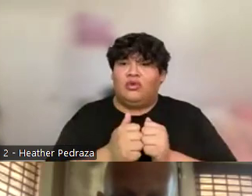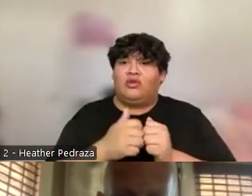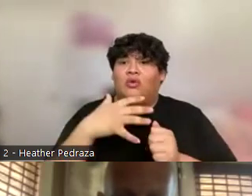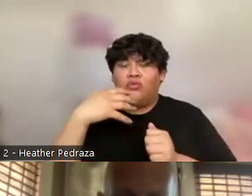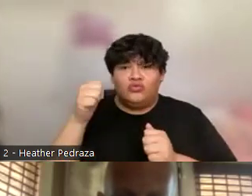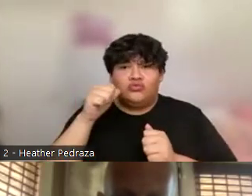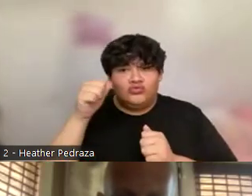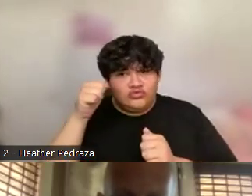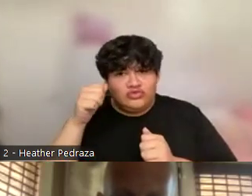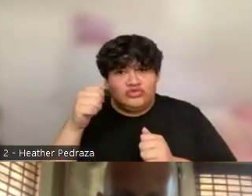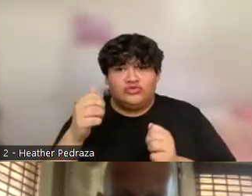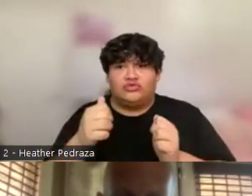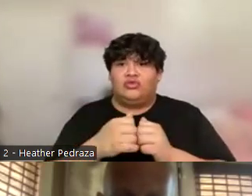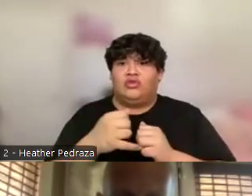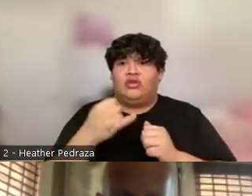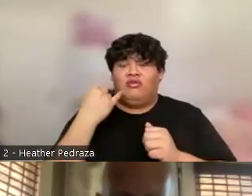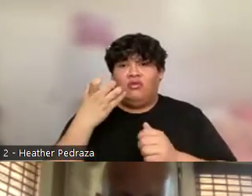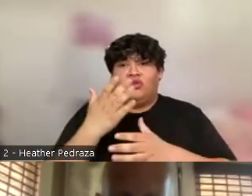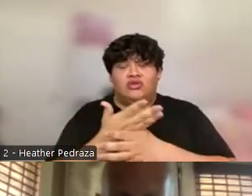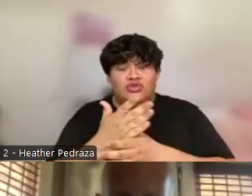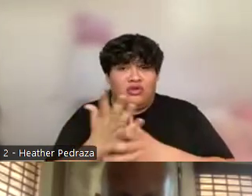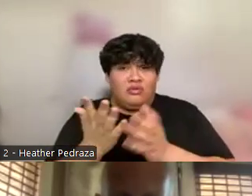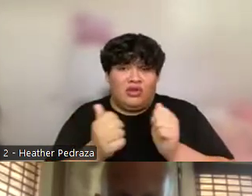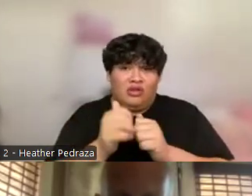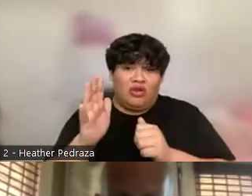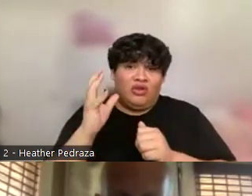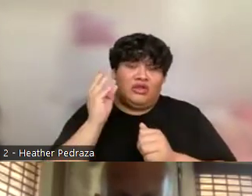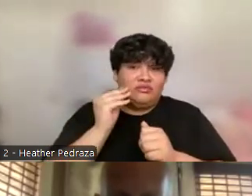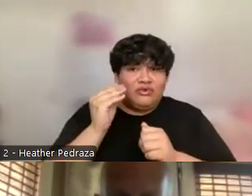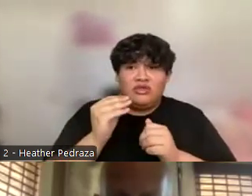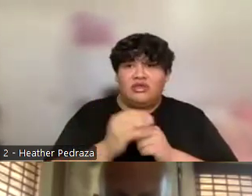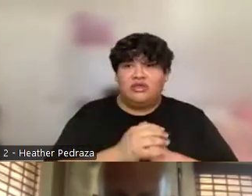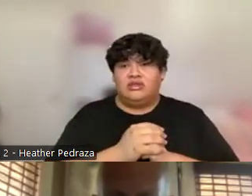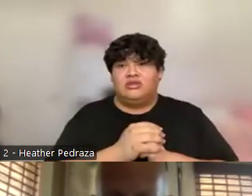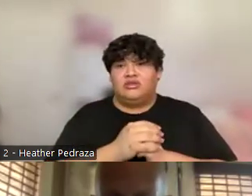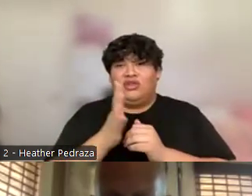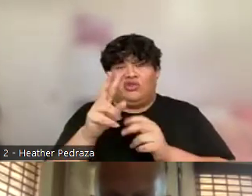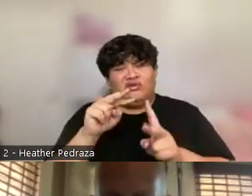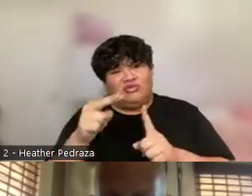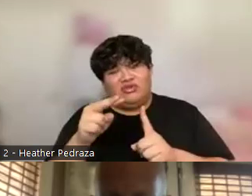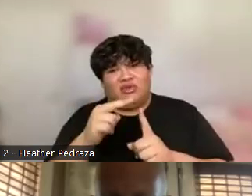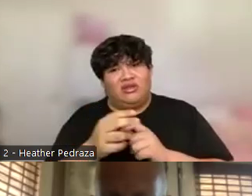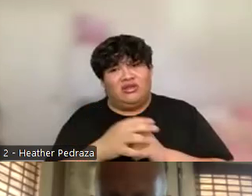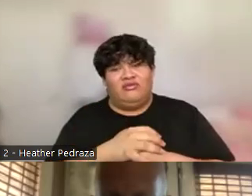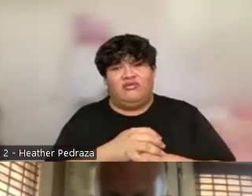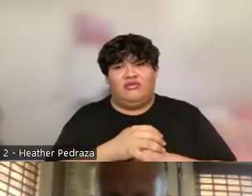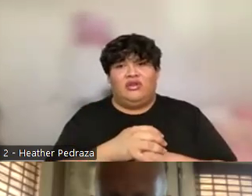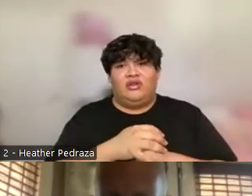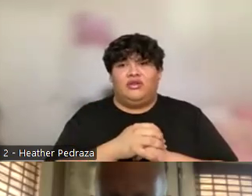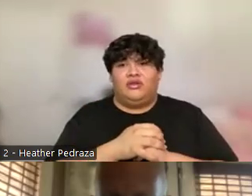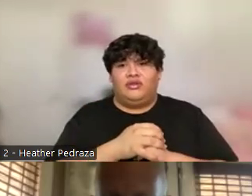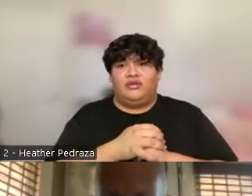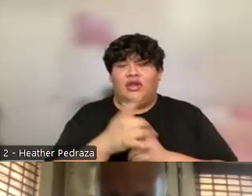older adults that are experiencing behavioral health needs to maybe share out their perspectives. I know for those that work at the intersection of adults